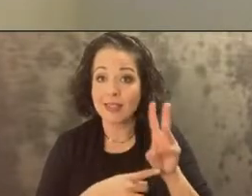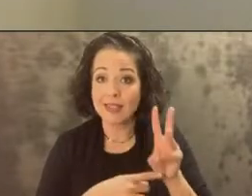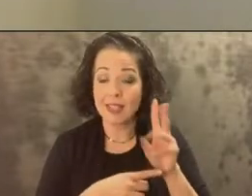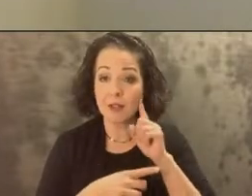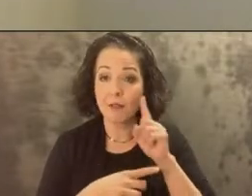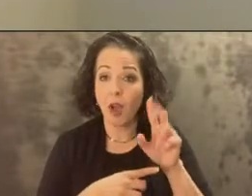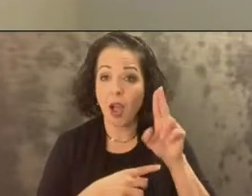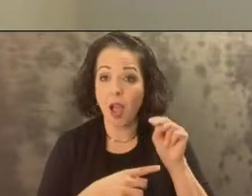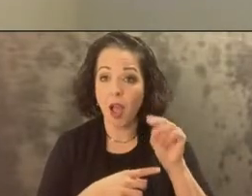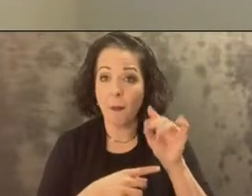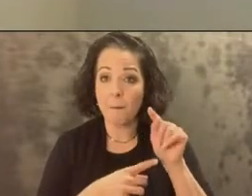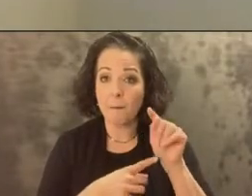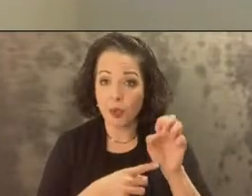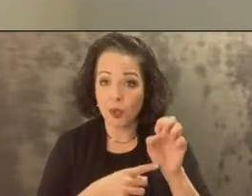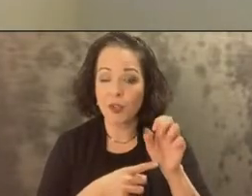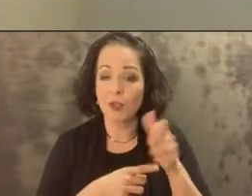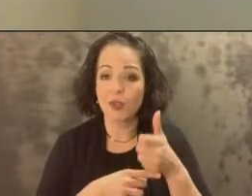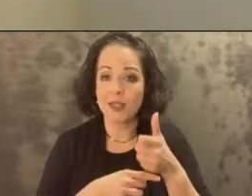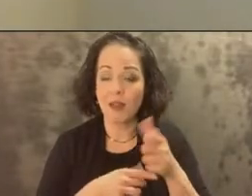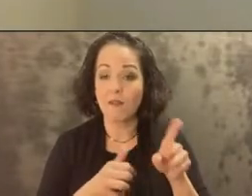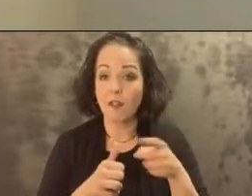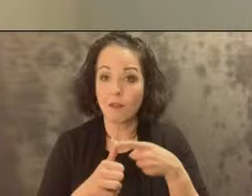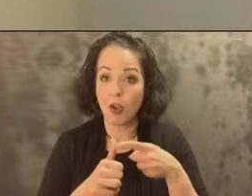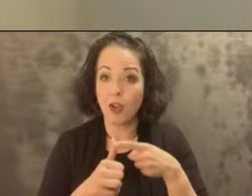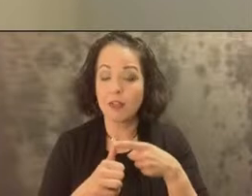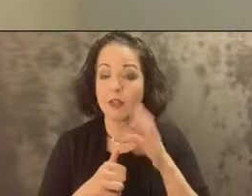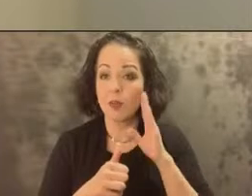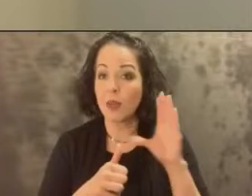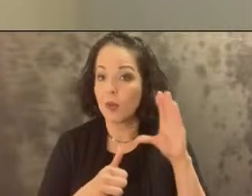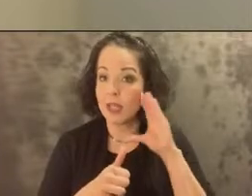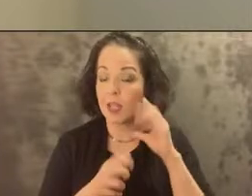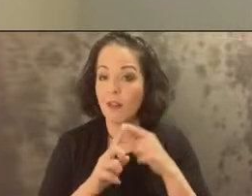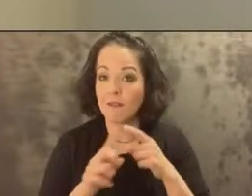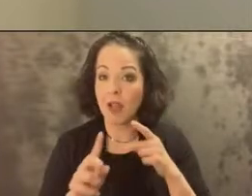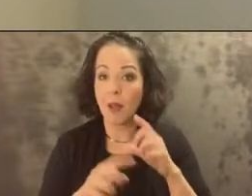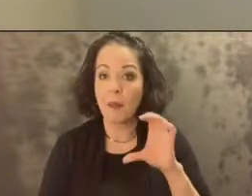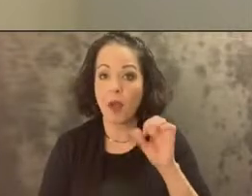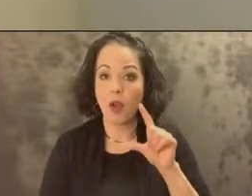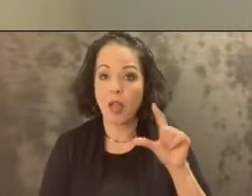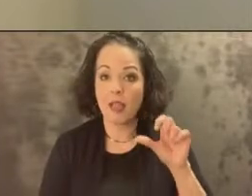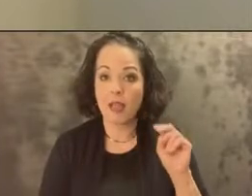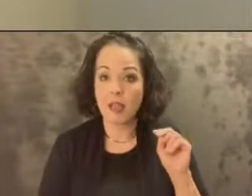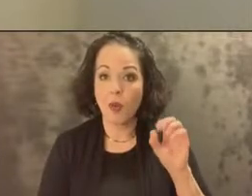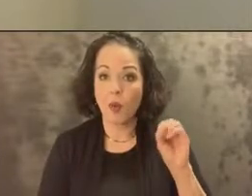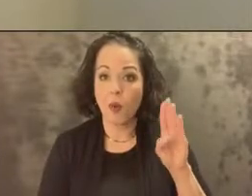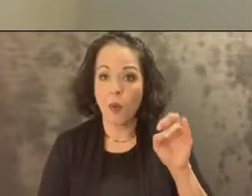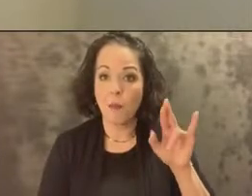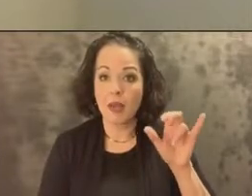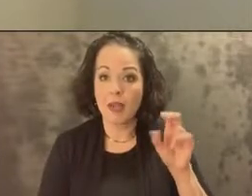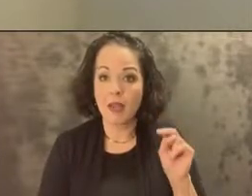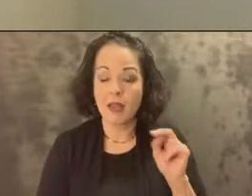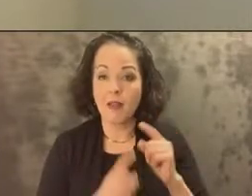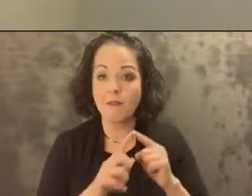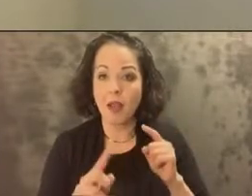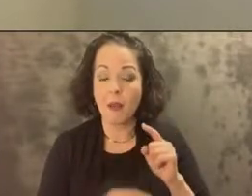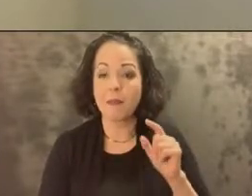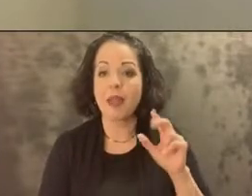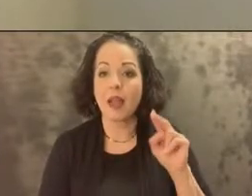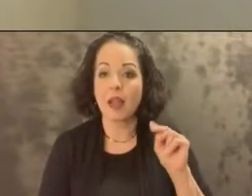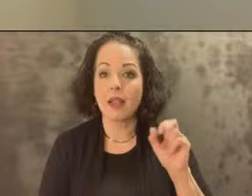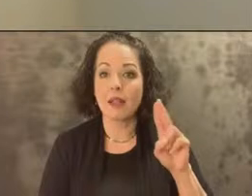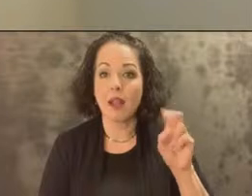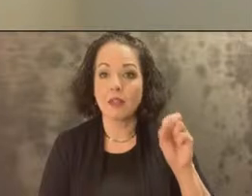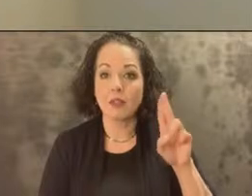unmute. First, we will hear from Ms. Colleen O'Brien from the Nassau County